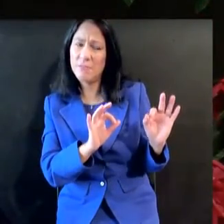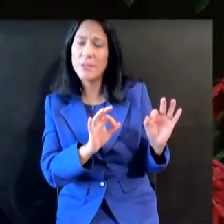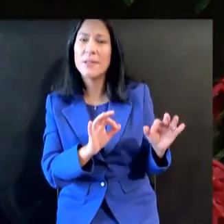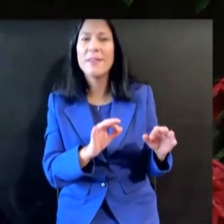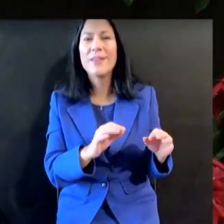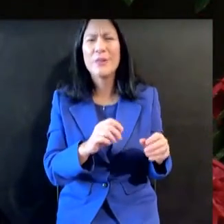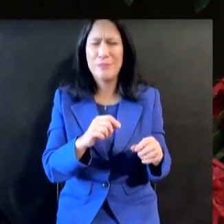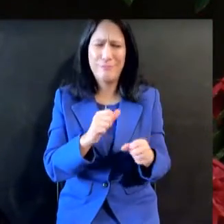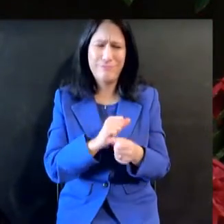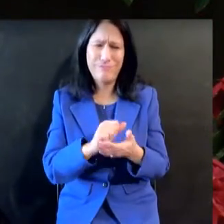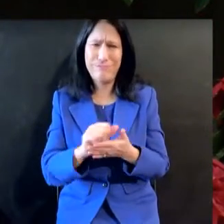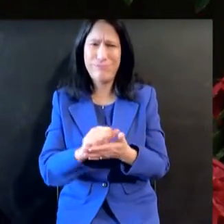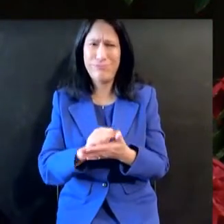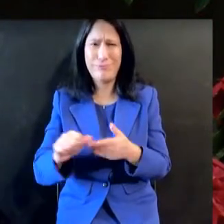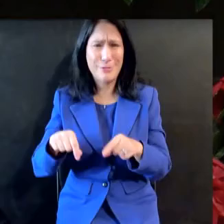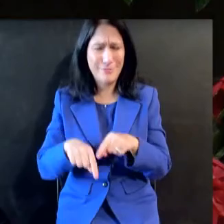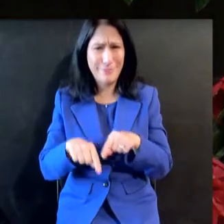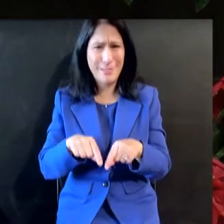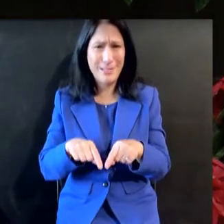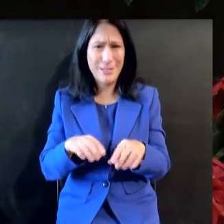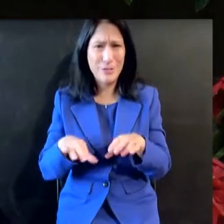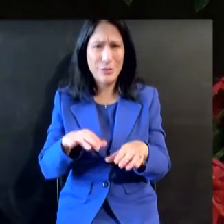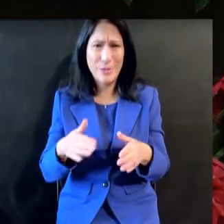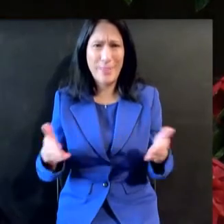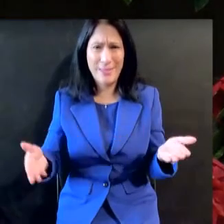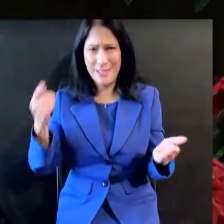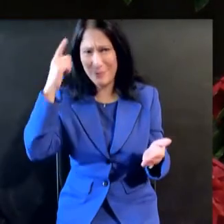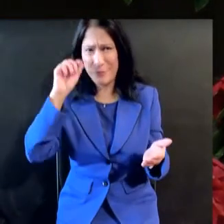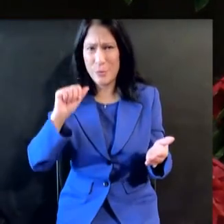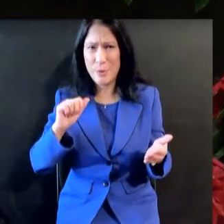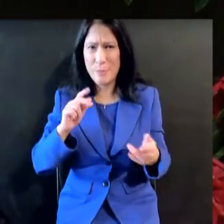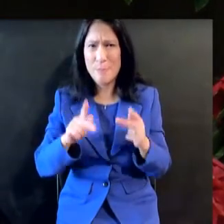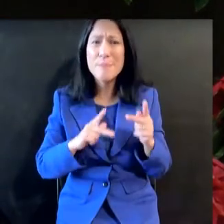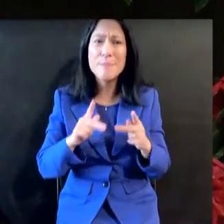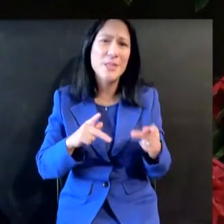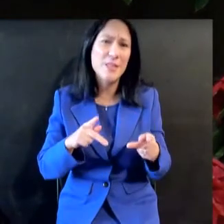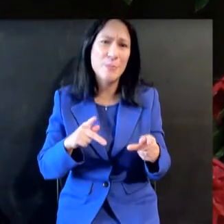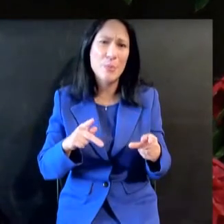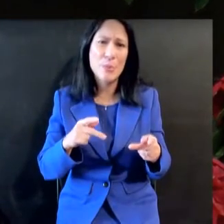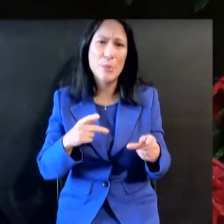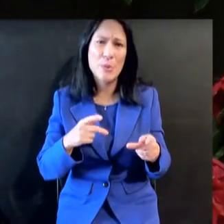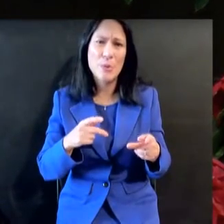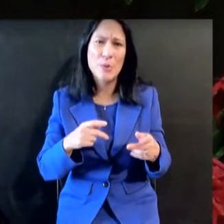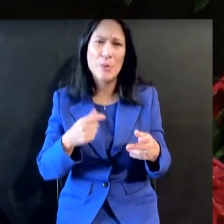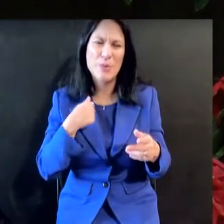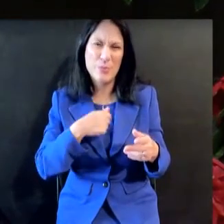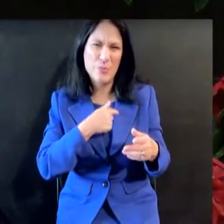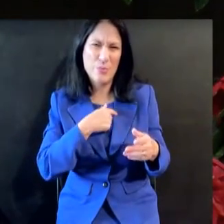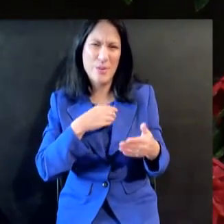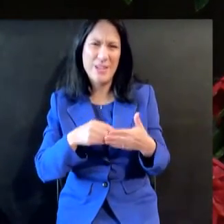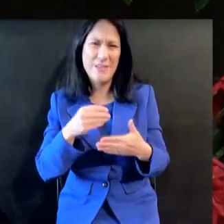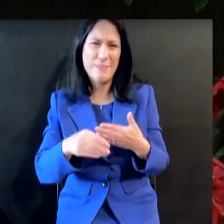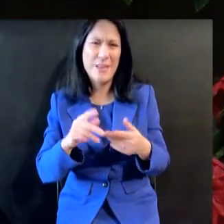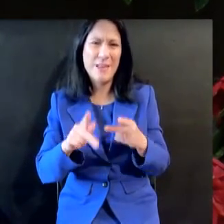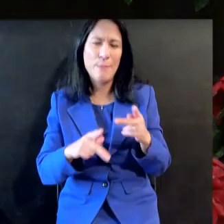Washing feet, doing things for people that we pay people $8 an hour to do.